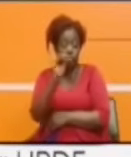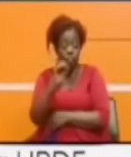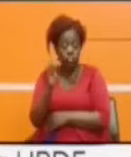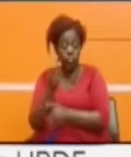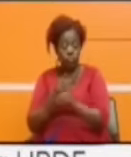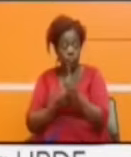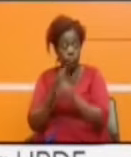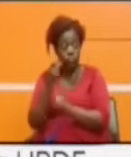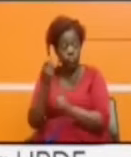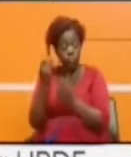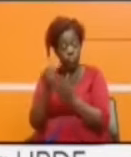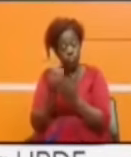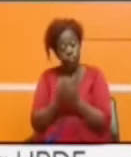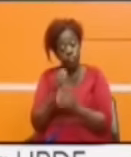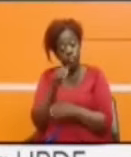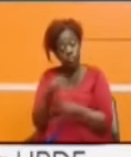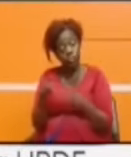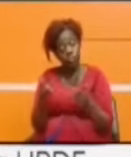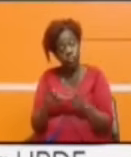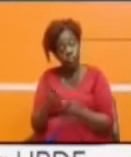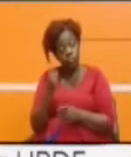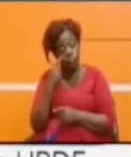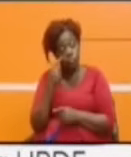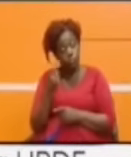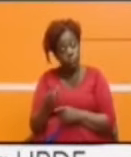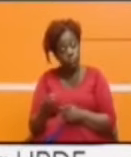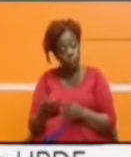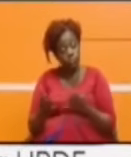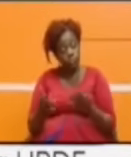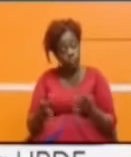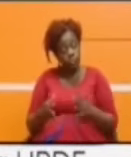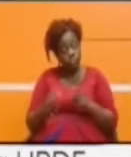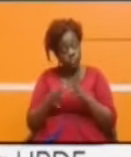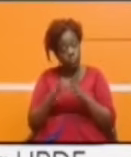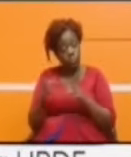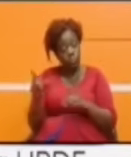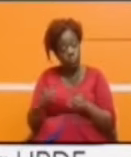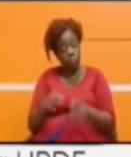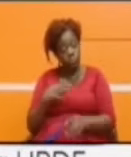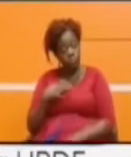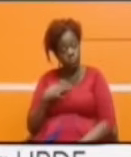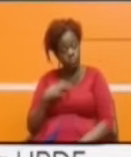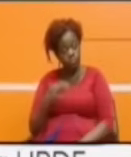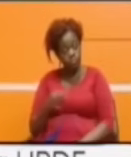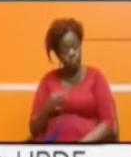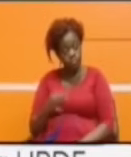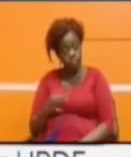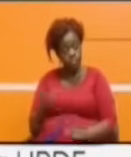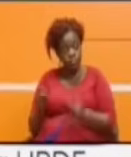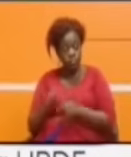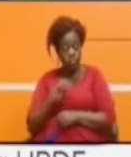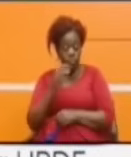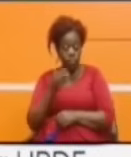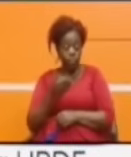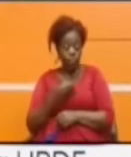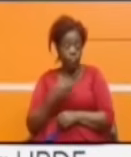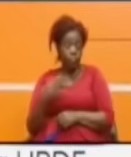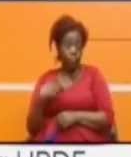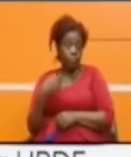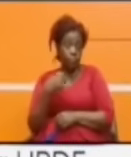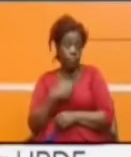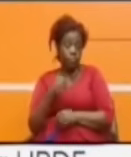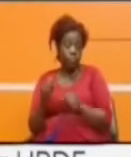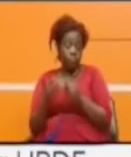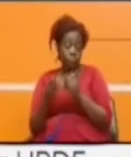because here they met a lethal combination of local volunteers and our force,